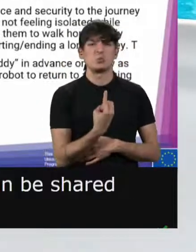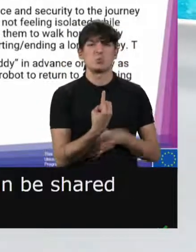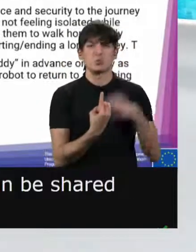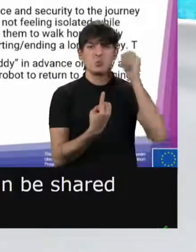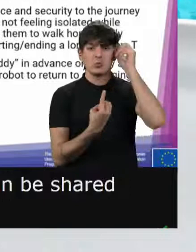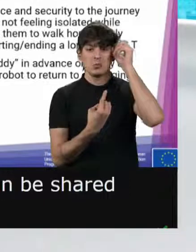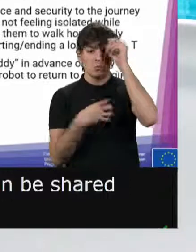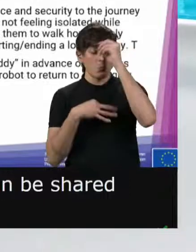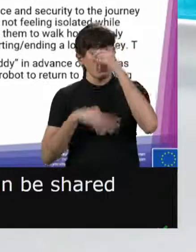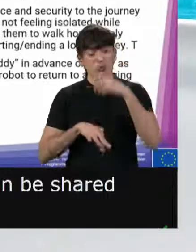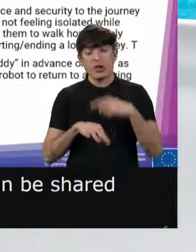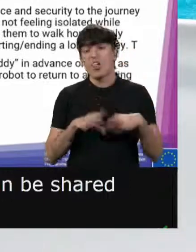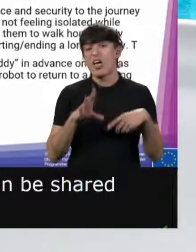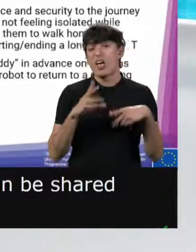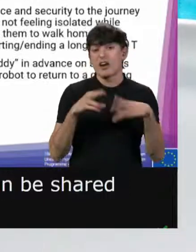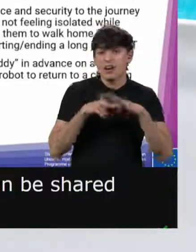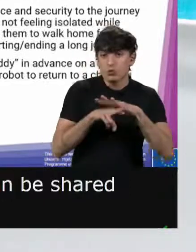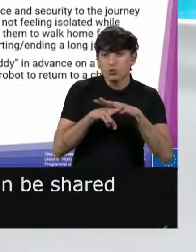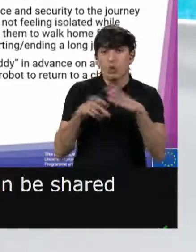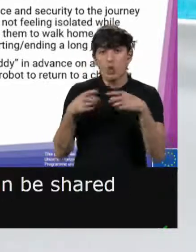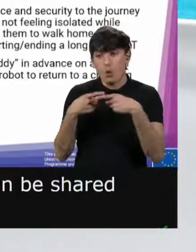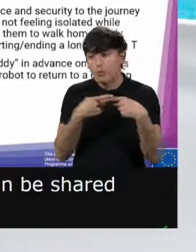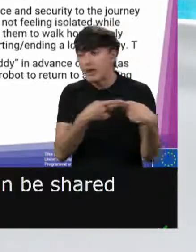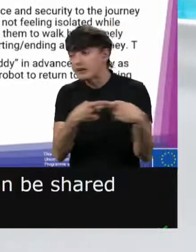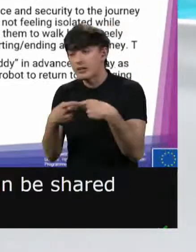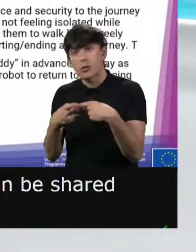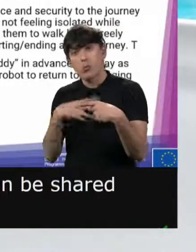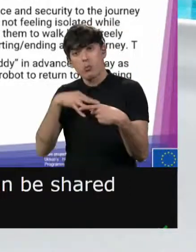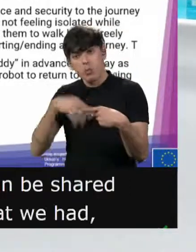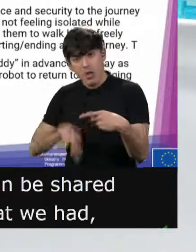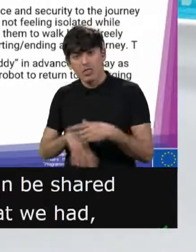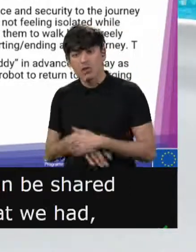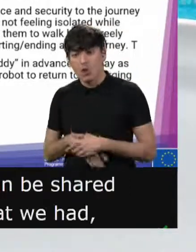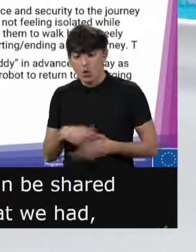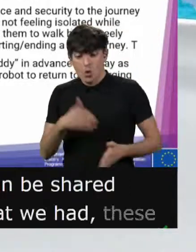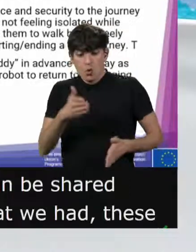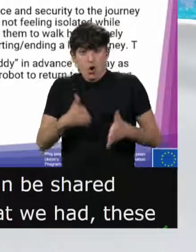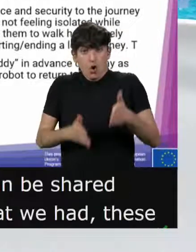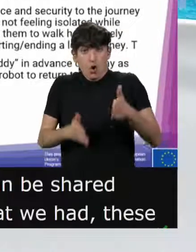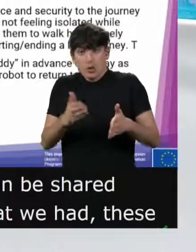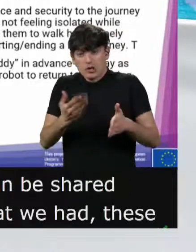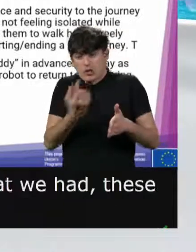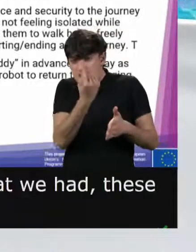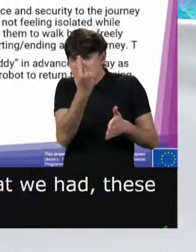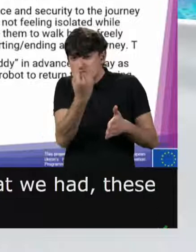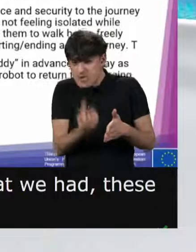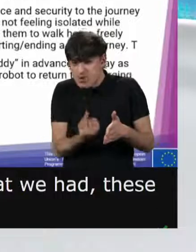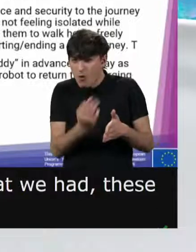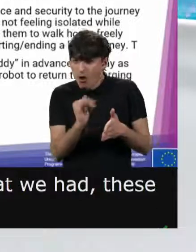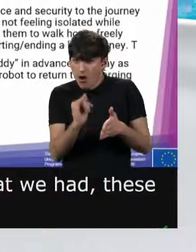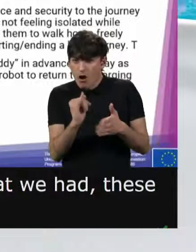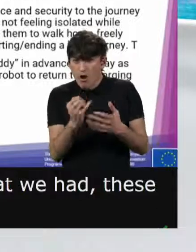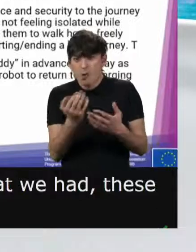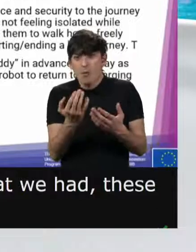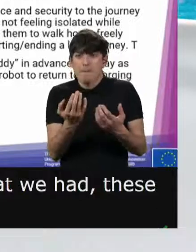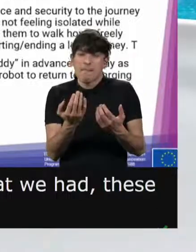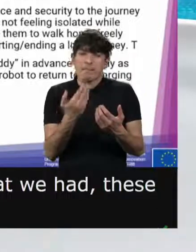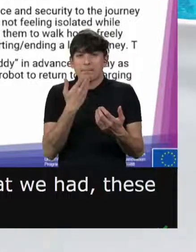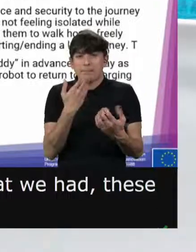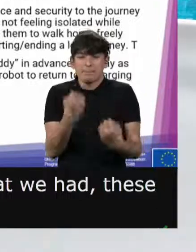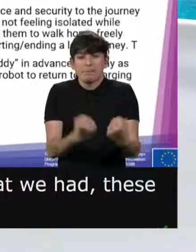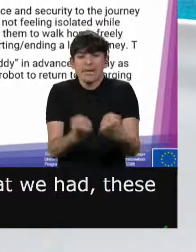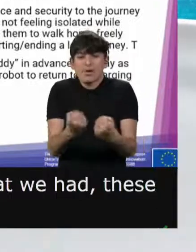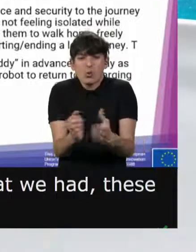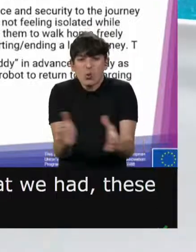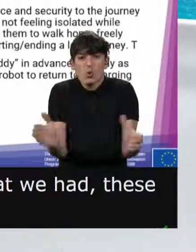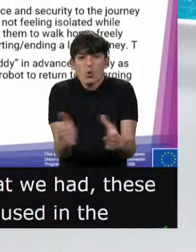of robot that we had, these small vehicles that we are actually based on robots being used in the town where